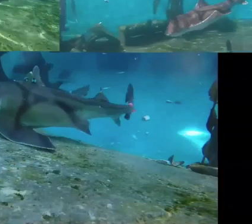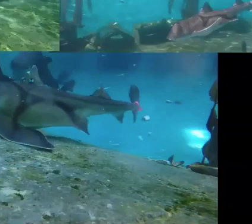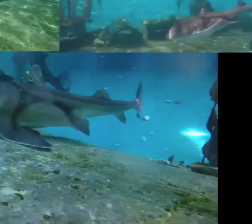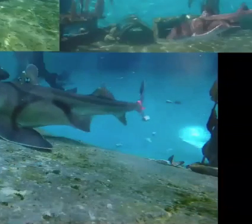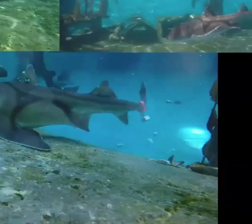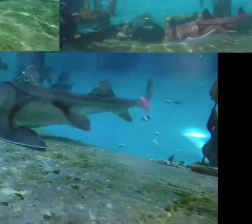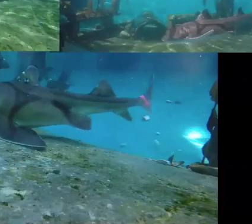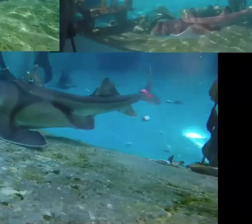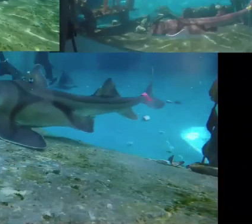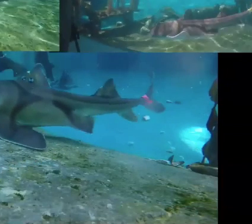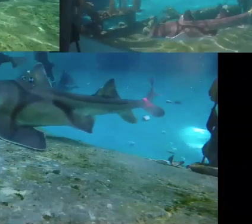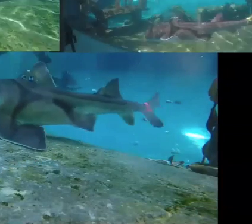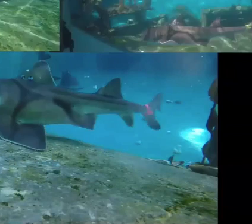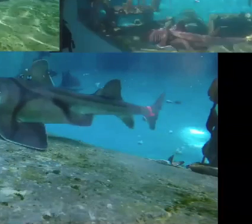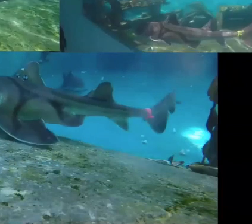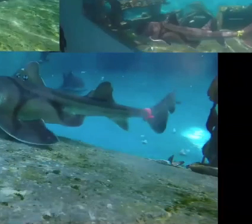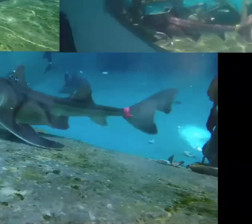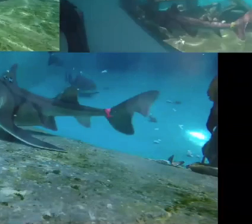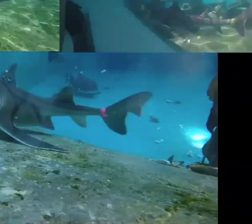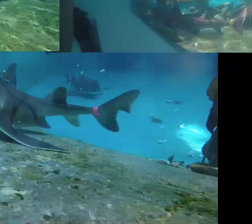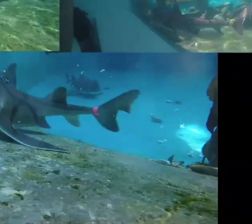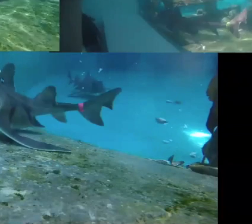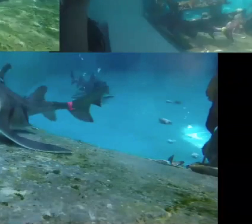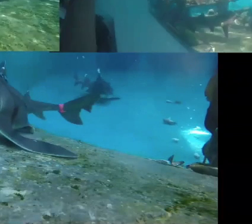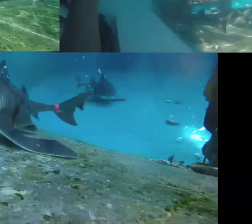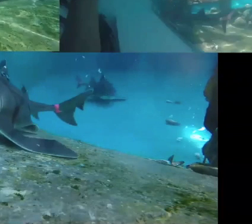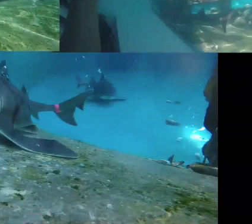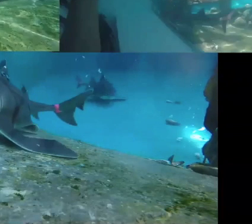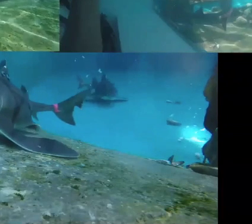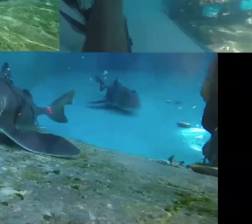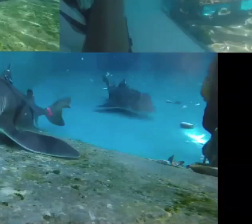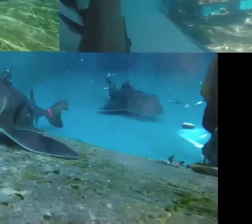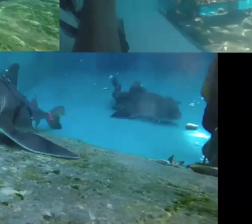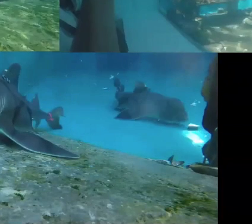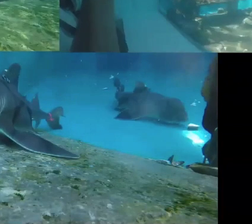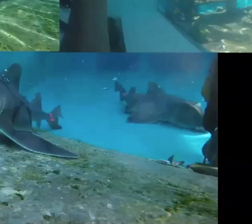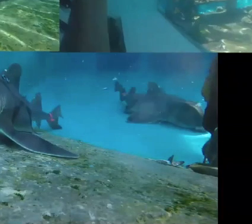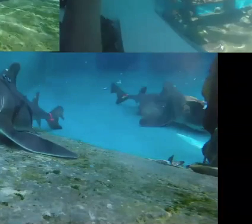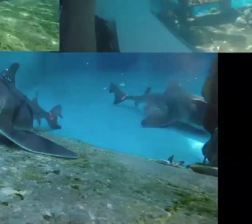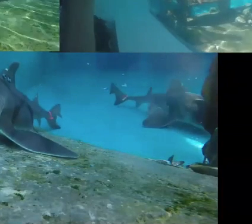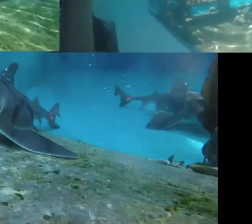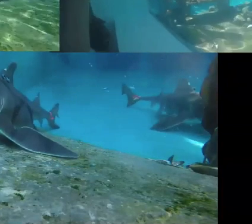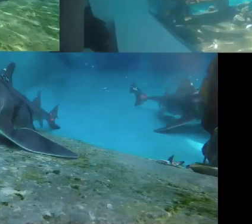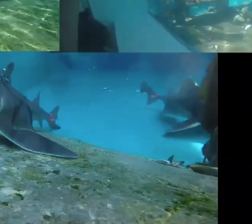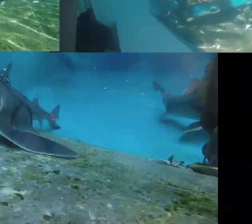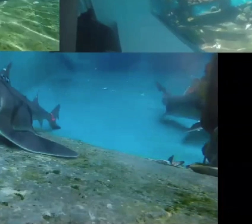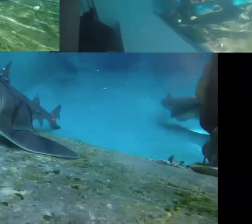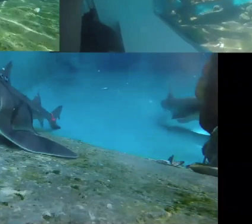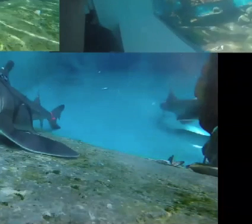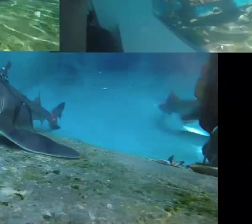at the zoo. She's got a pink tail flag on her tail and she's chewing away on a piece of squid there. What do you